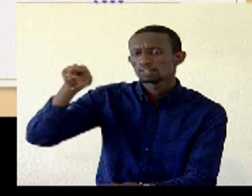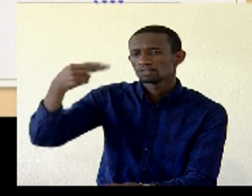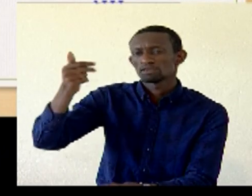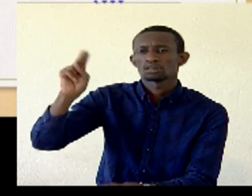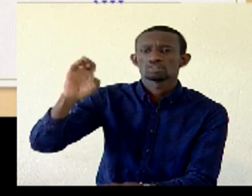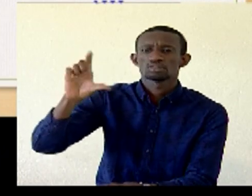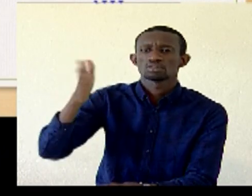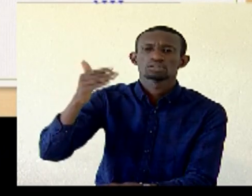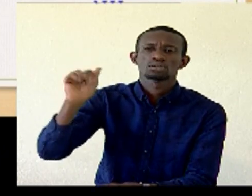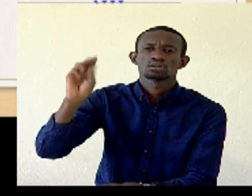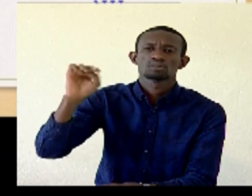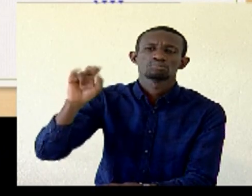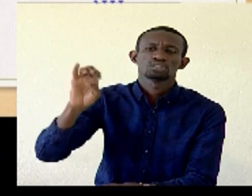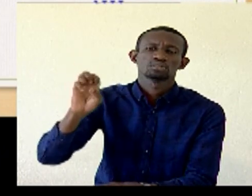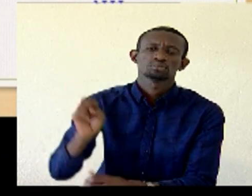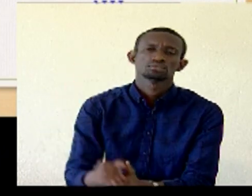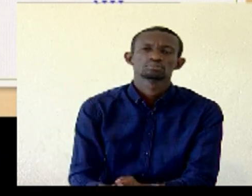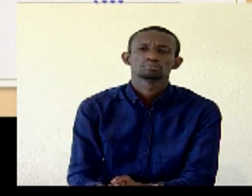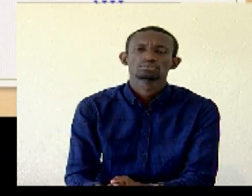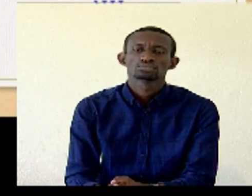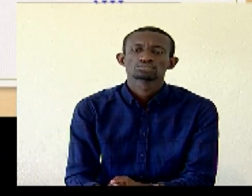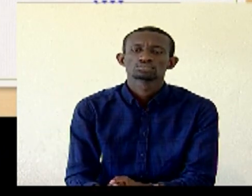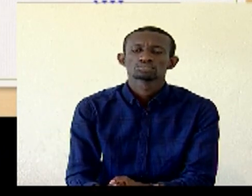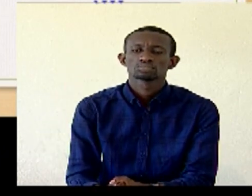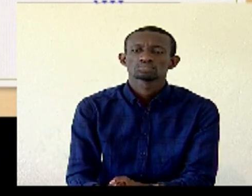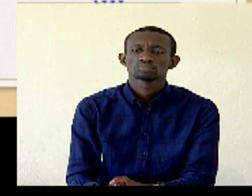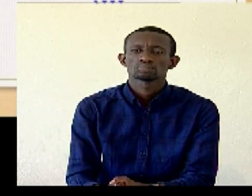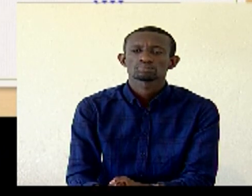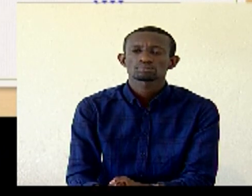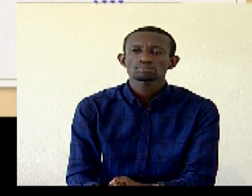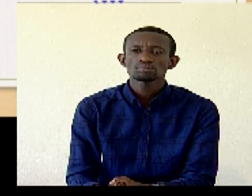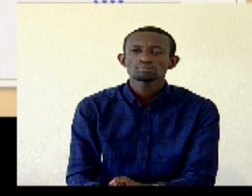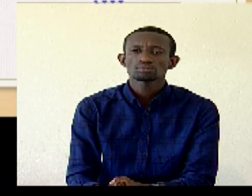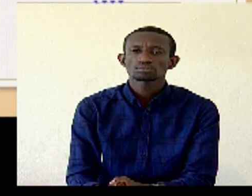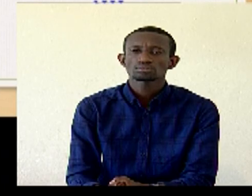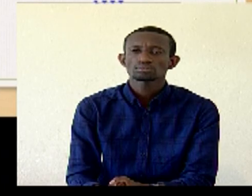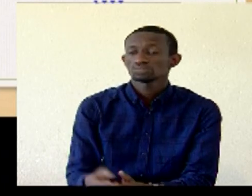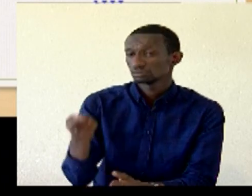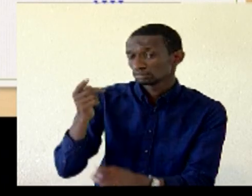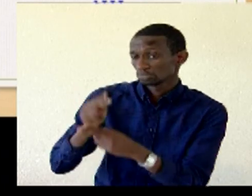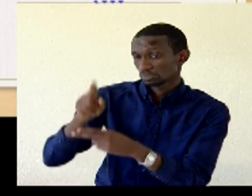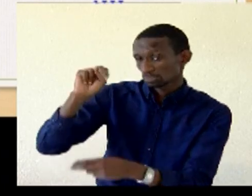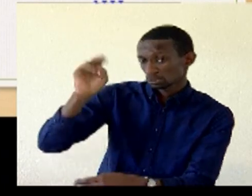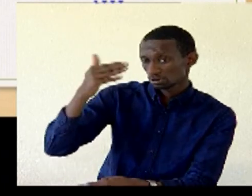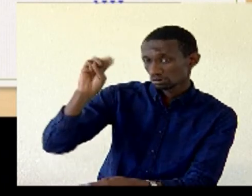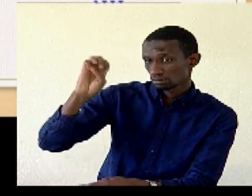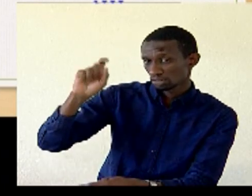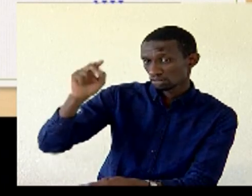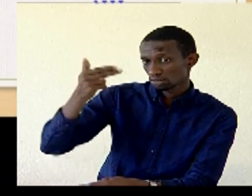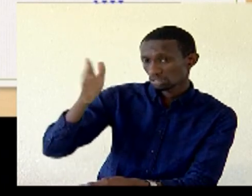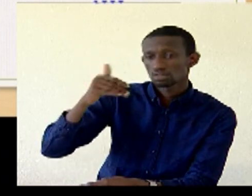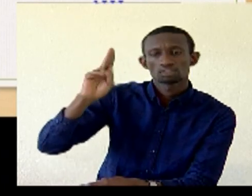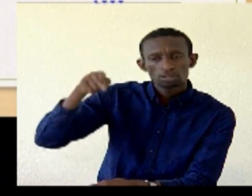is directly attached on this aromatic amine. So it is N-methyl